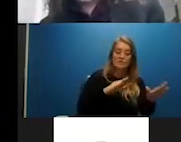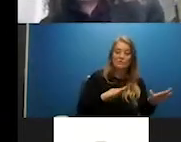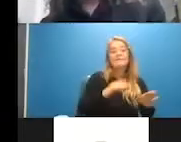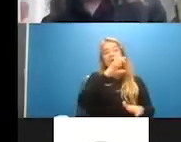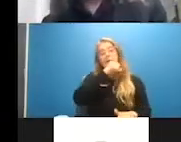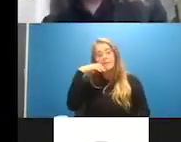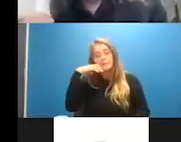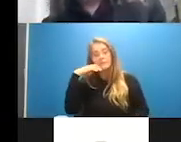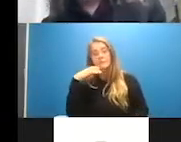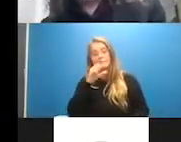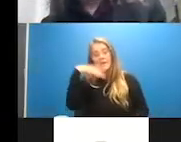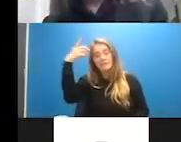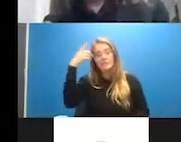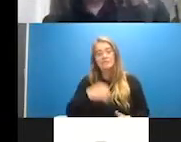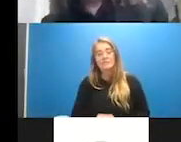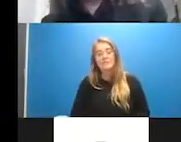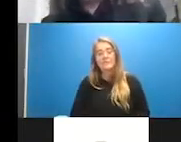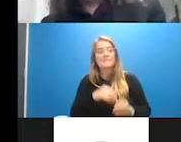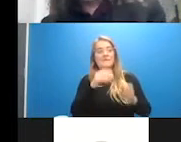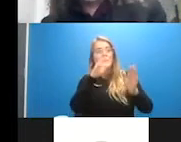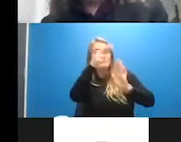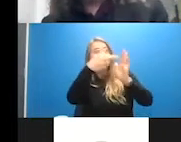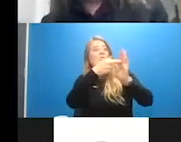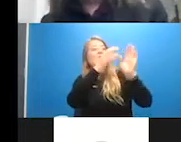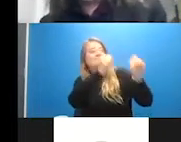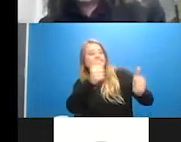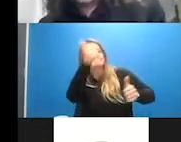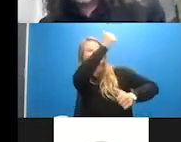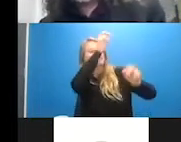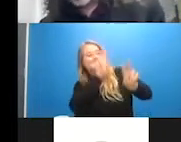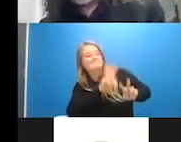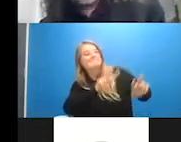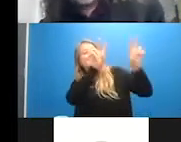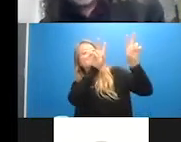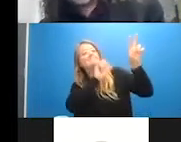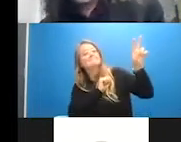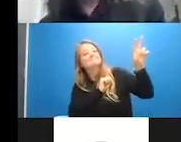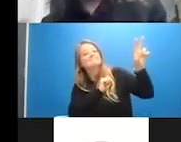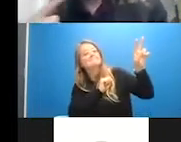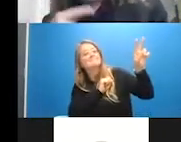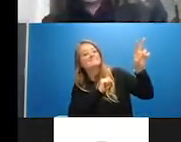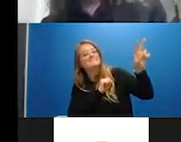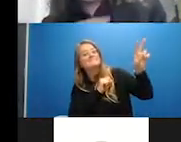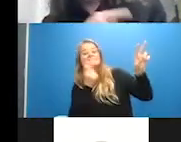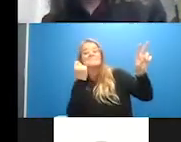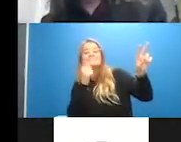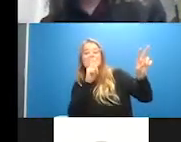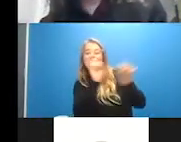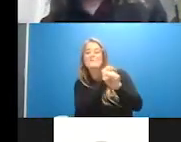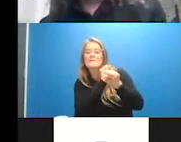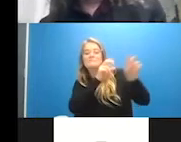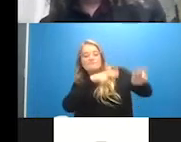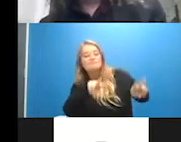They have a role, they're respected. There are interviews with elders, not just Miley Cyrus as in People magazine, but actual elders in the